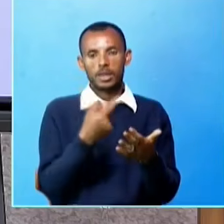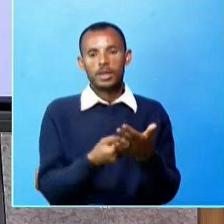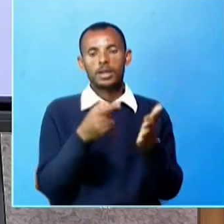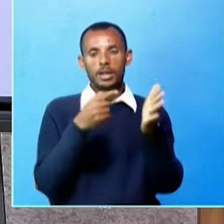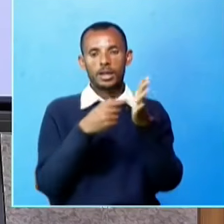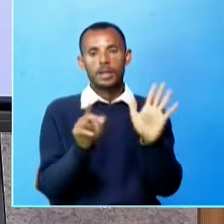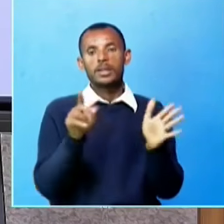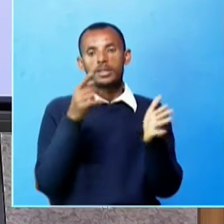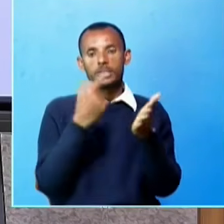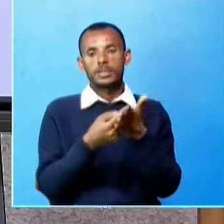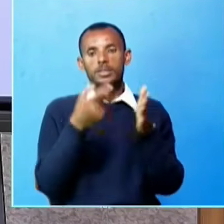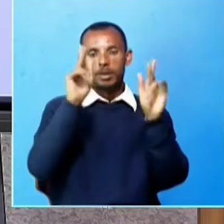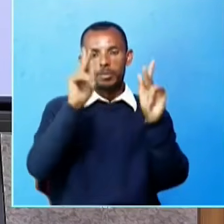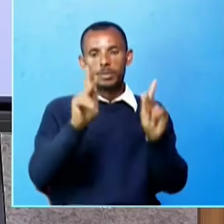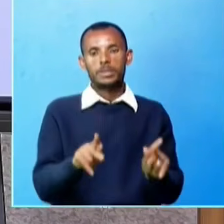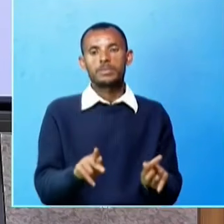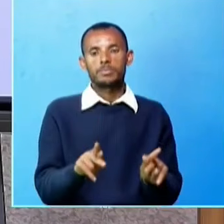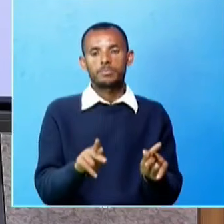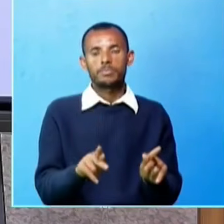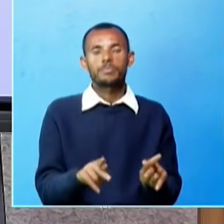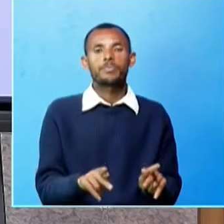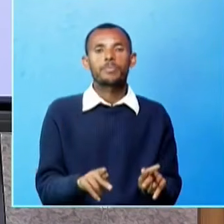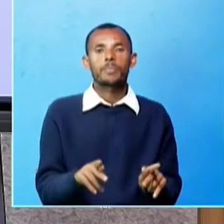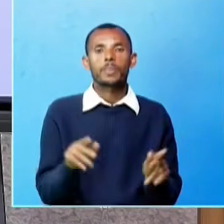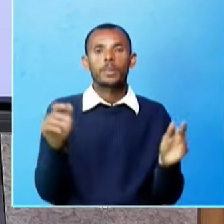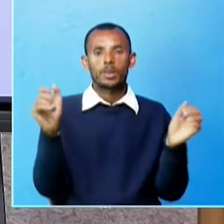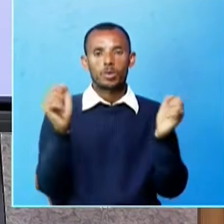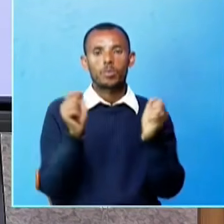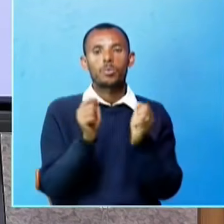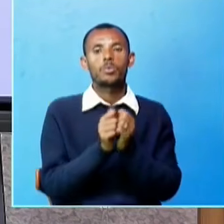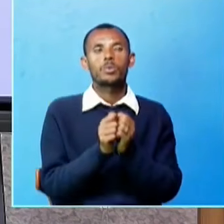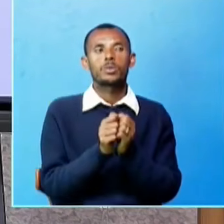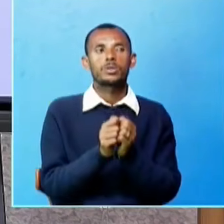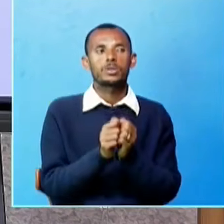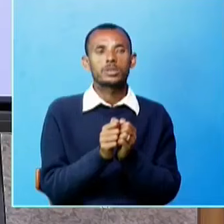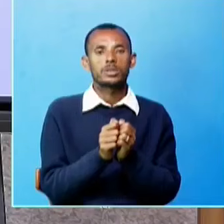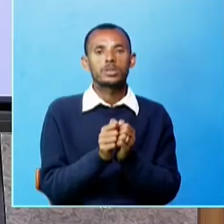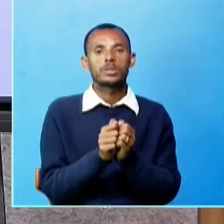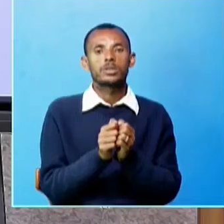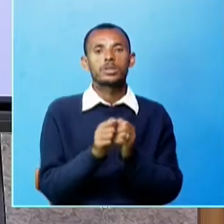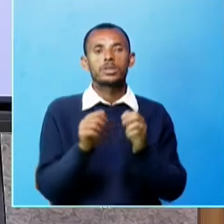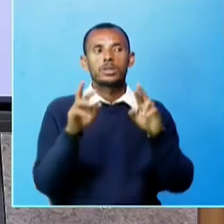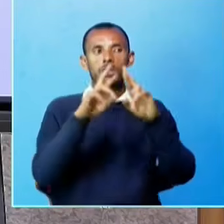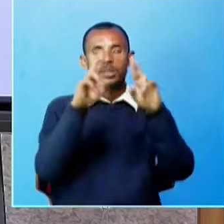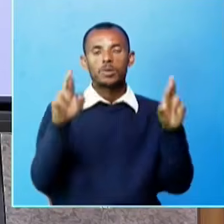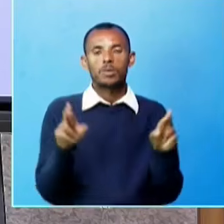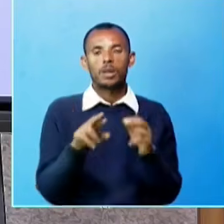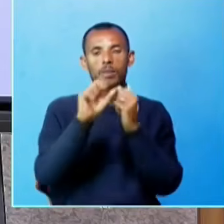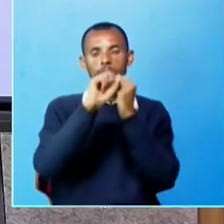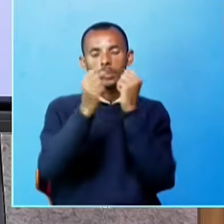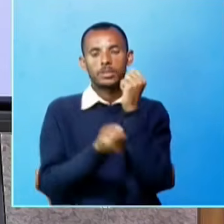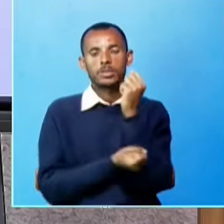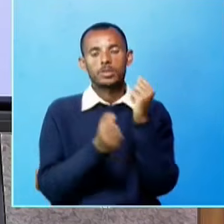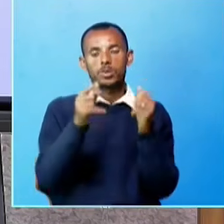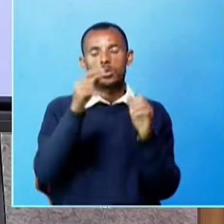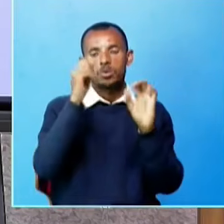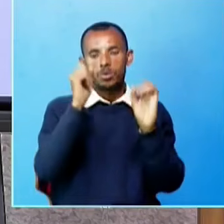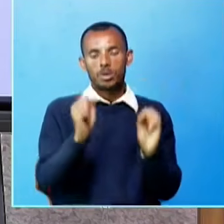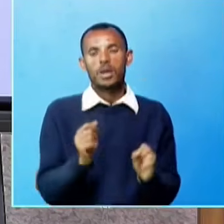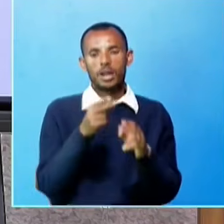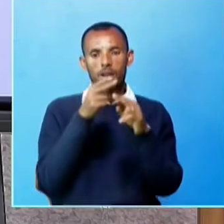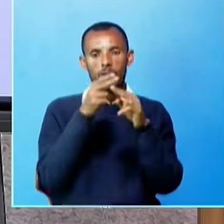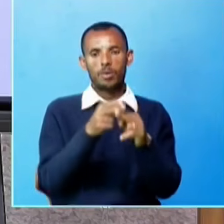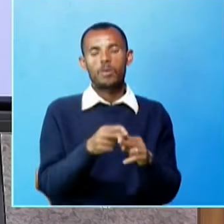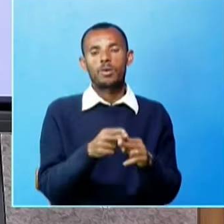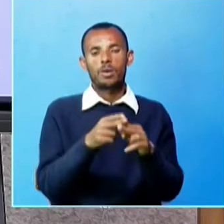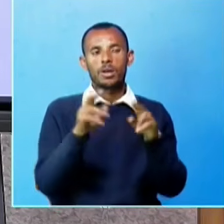clearly this is a prism with a rectangular base, so that you can call it a rectangular